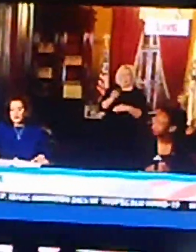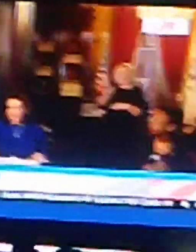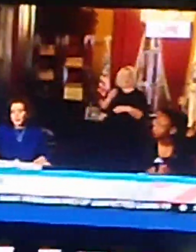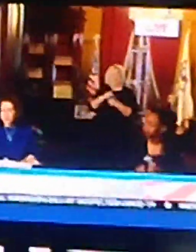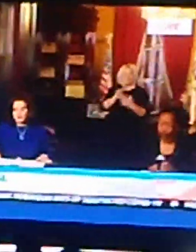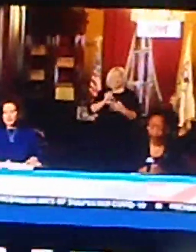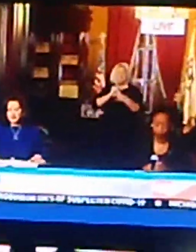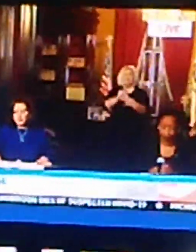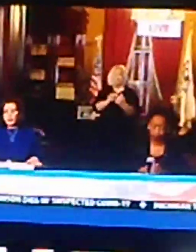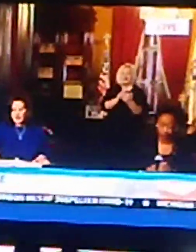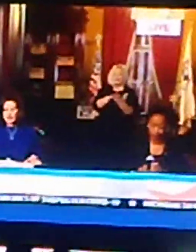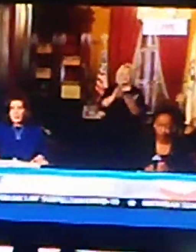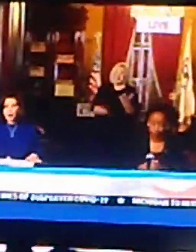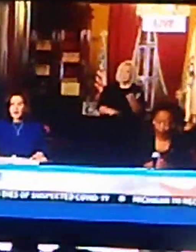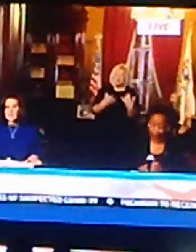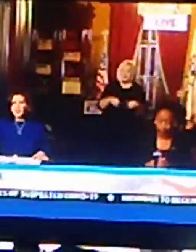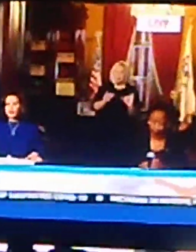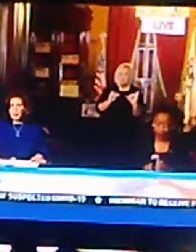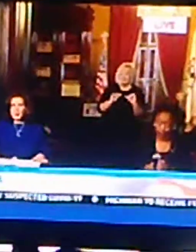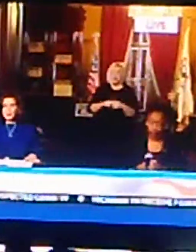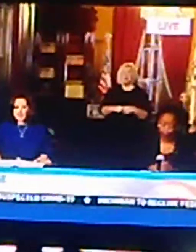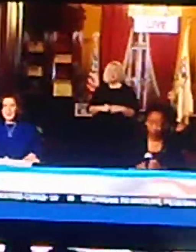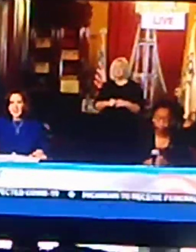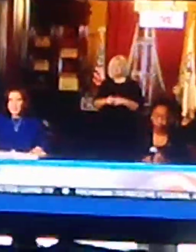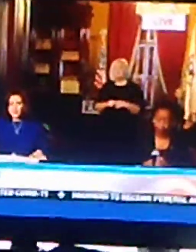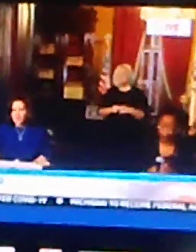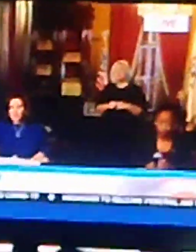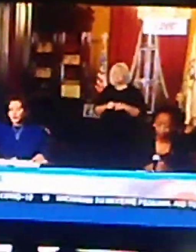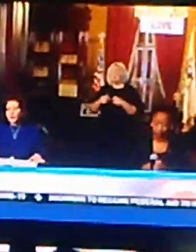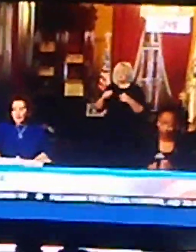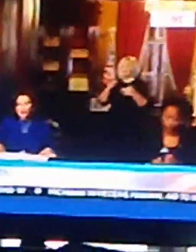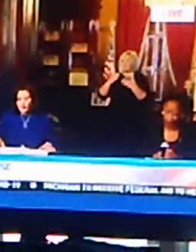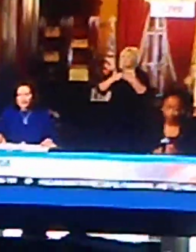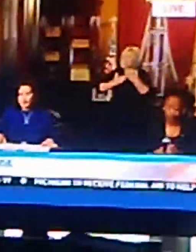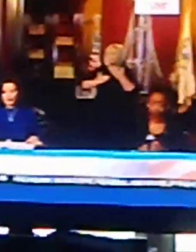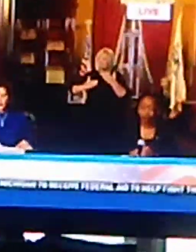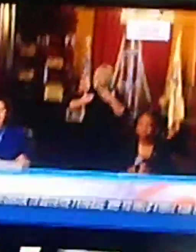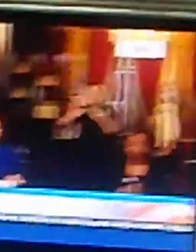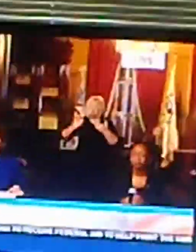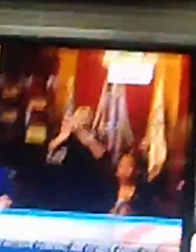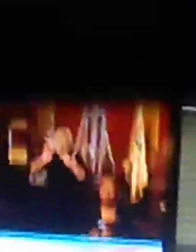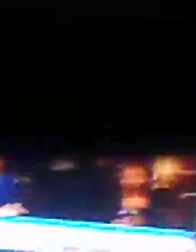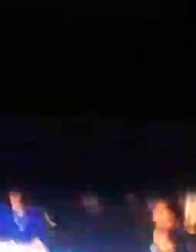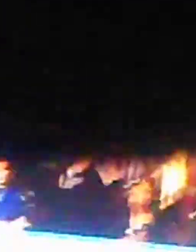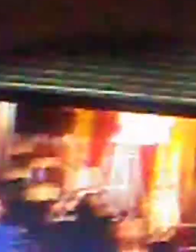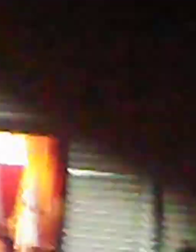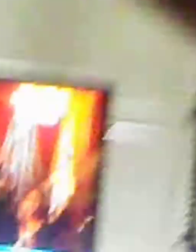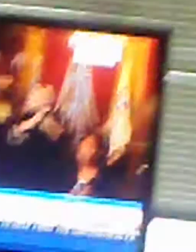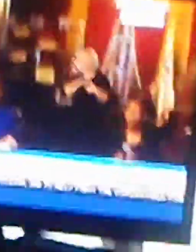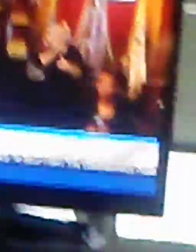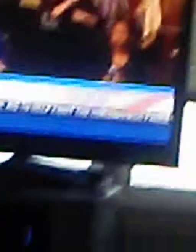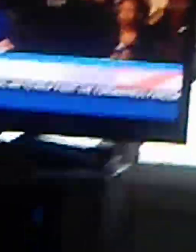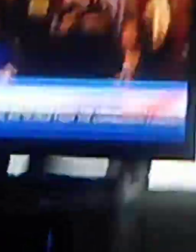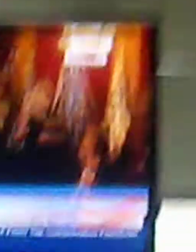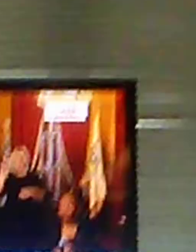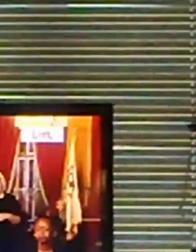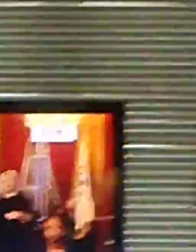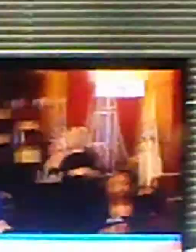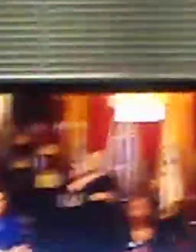connected to our students. The coming days will be unlike any challenge we've ever had before. It will require